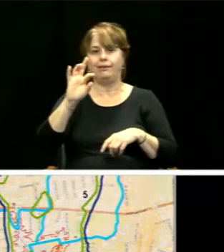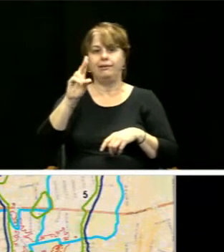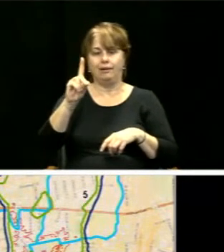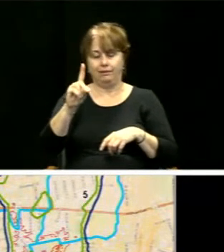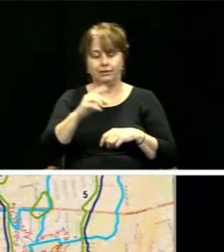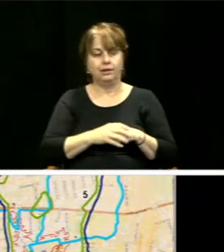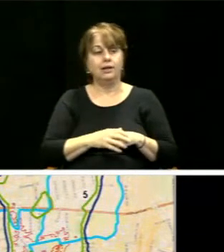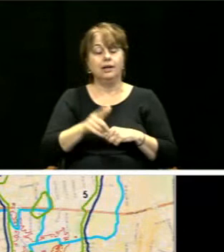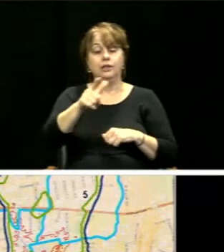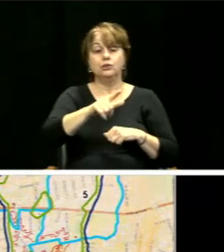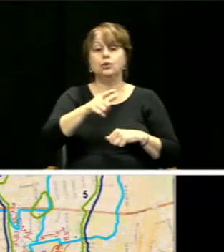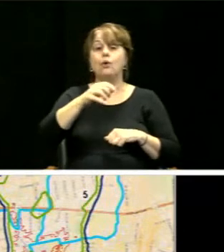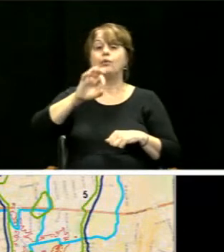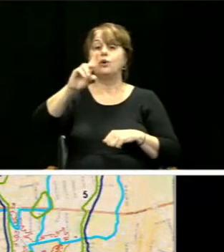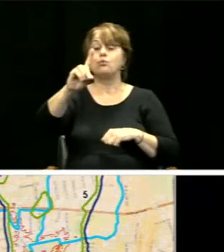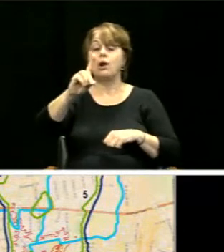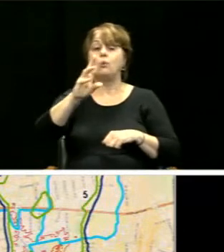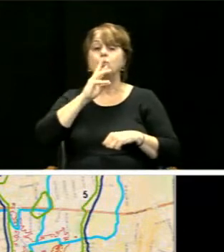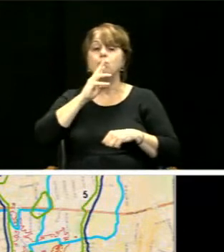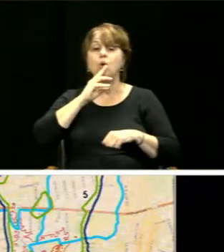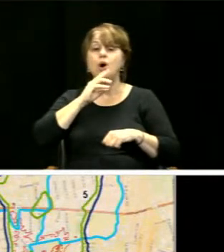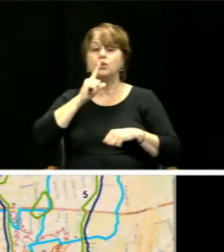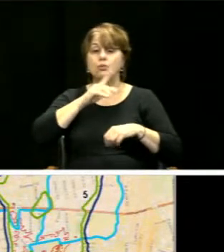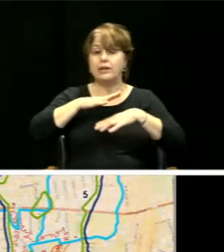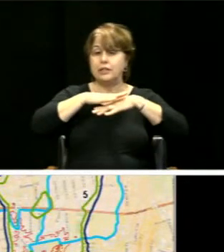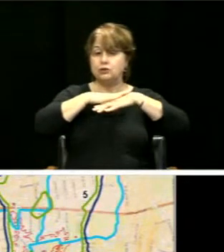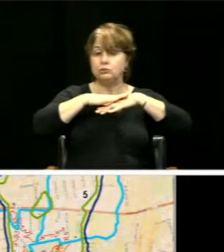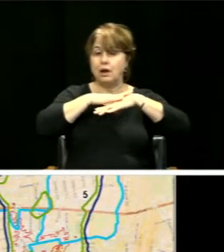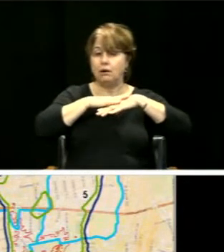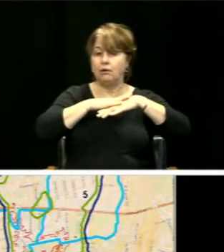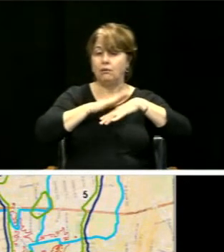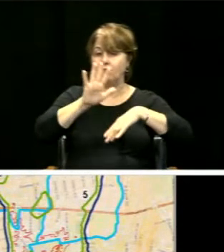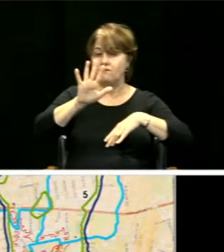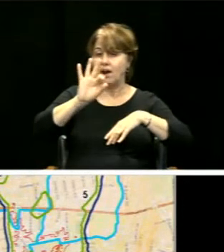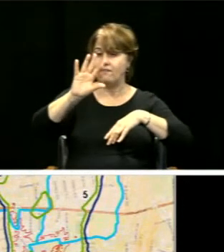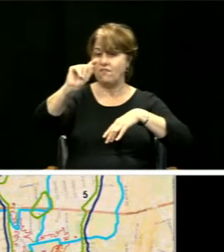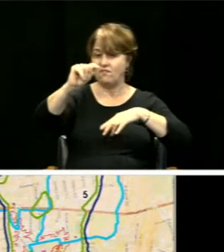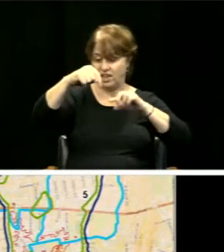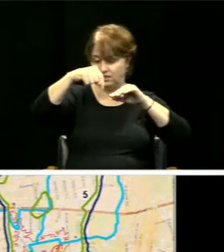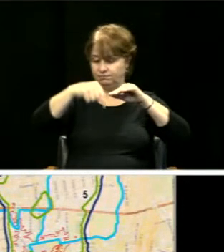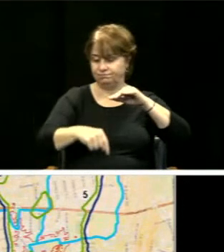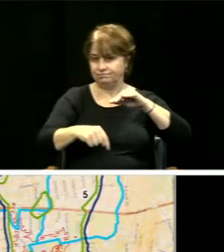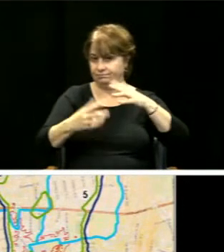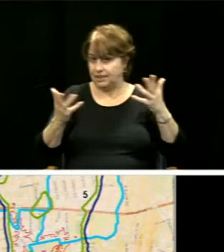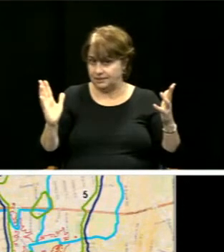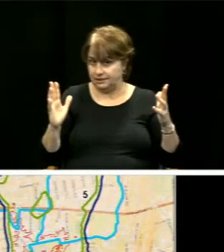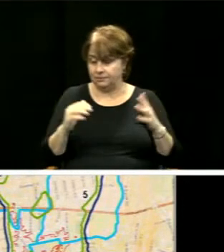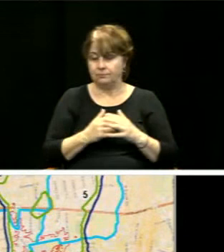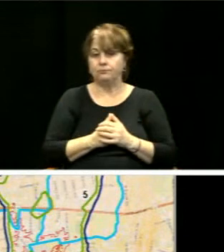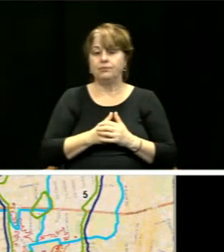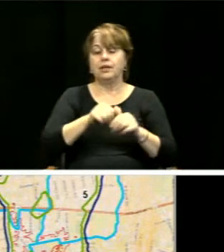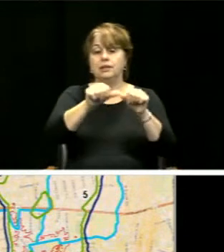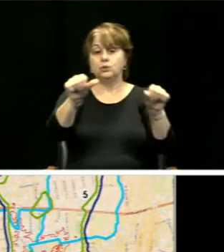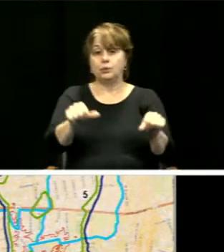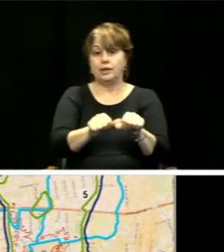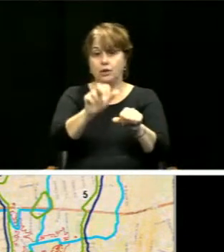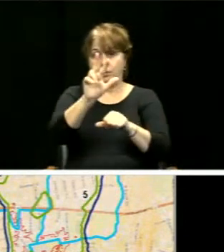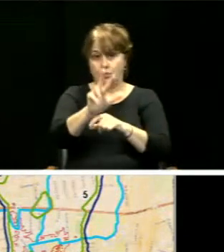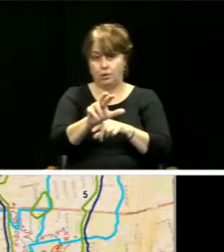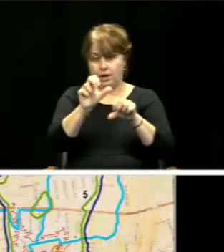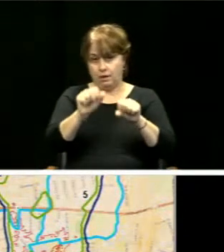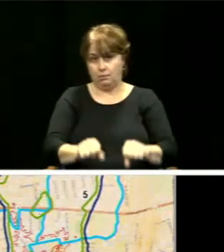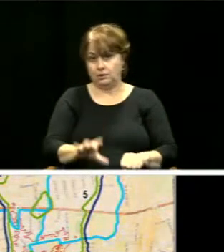the groundwater is very shallow. It's within 5 feet of the ground surface. And so within area 3, there are approximately